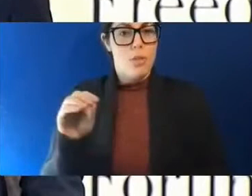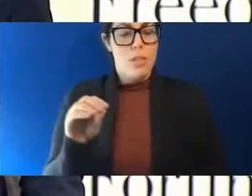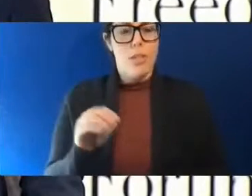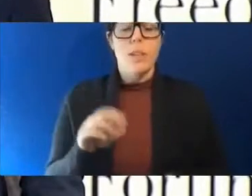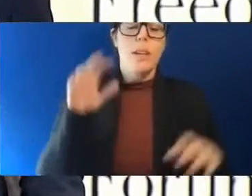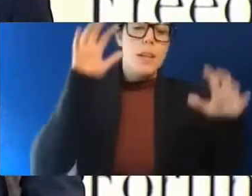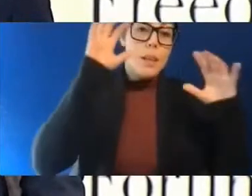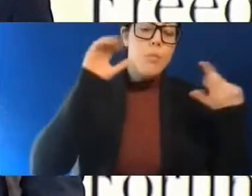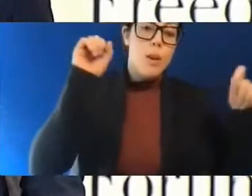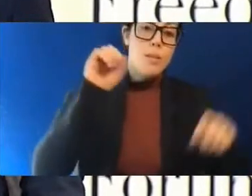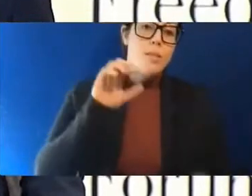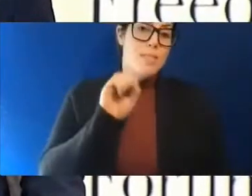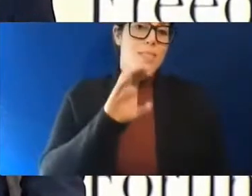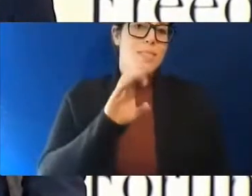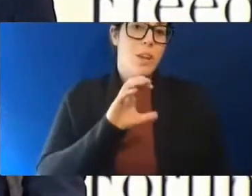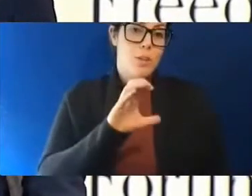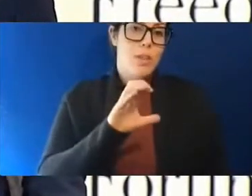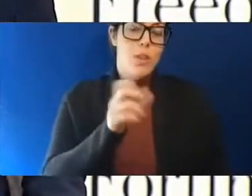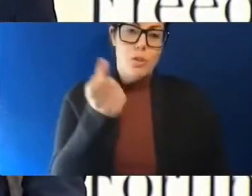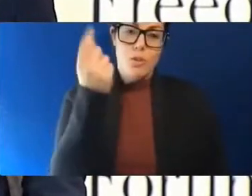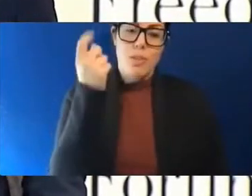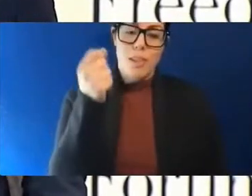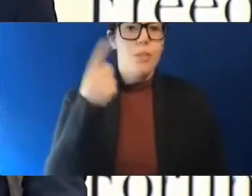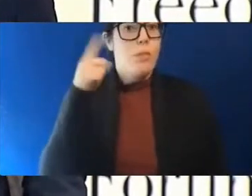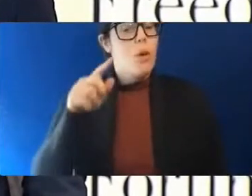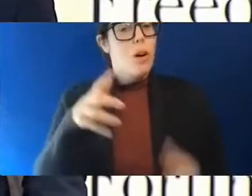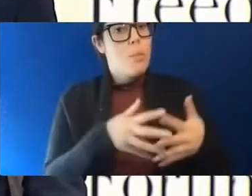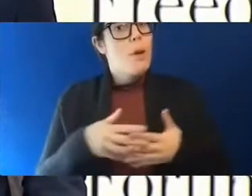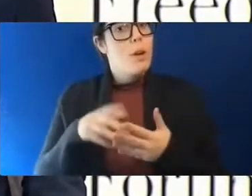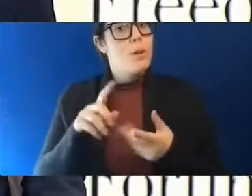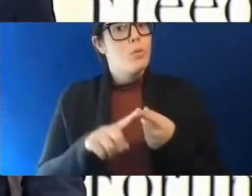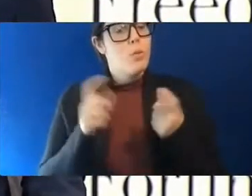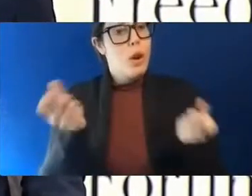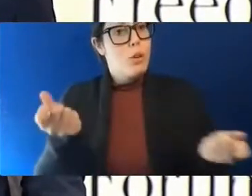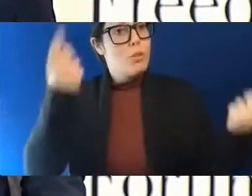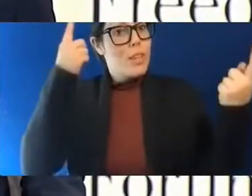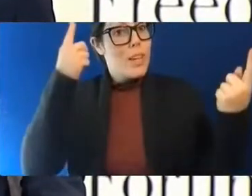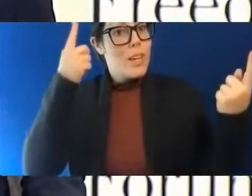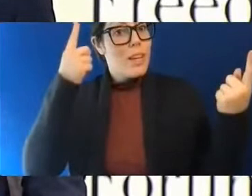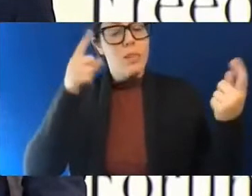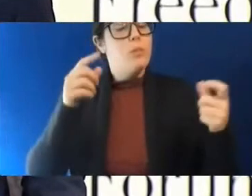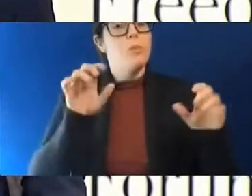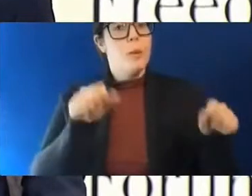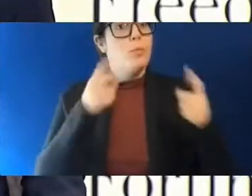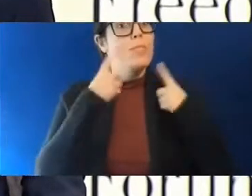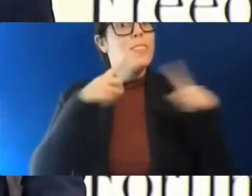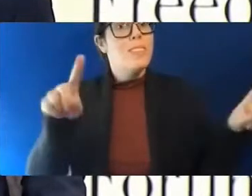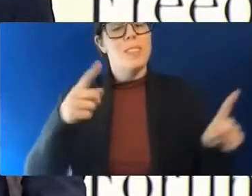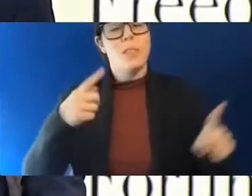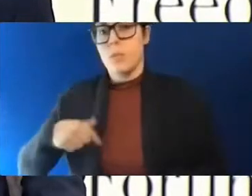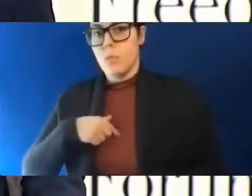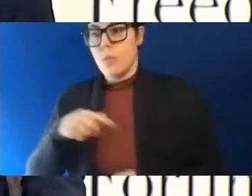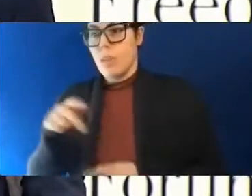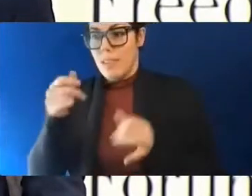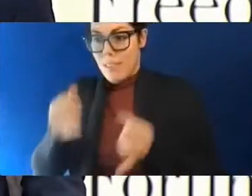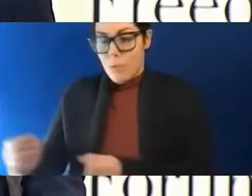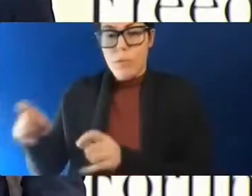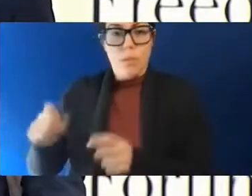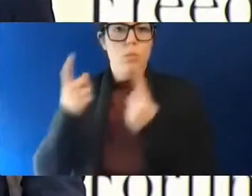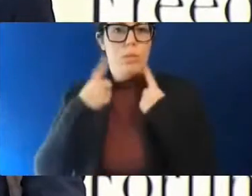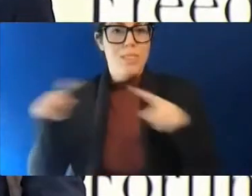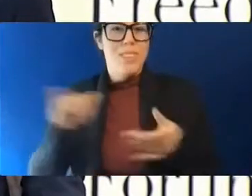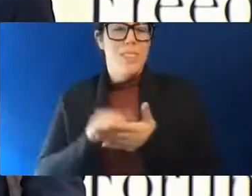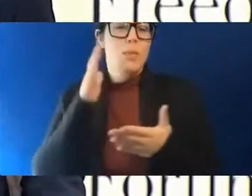understand that ultimately for America to succeed, all Americans need to succeed, and that's why we are here today. In addition